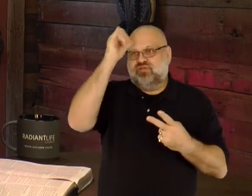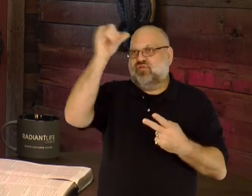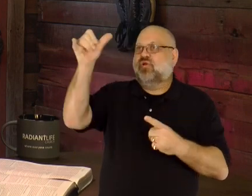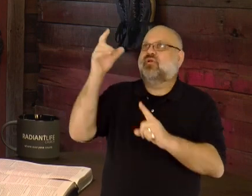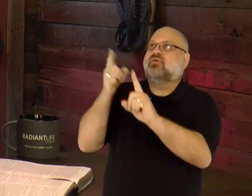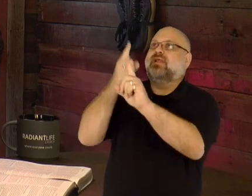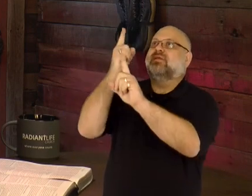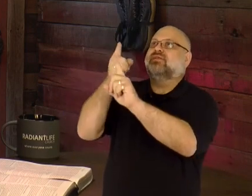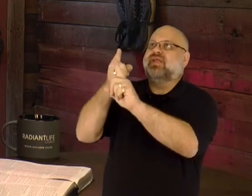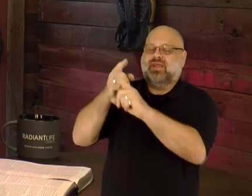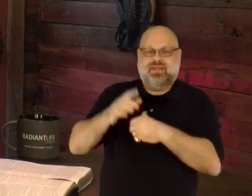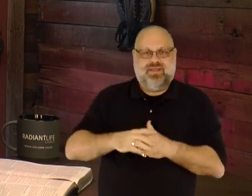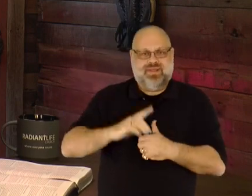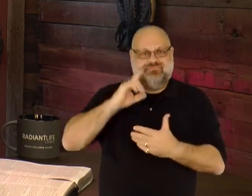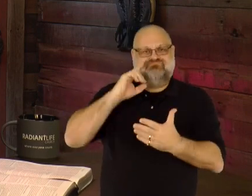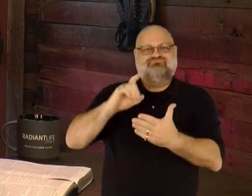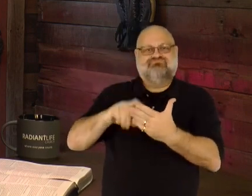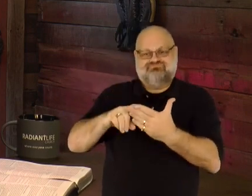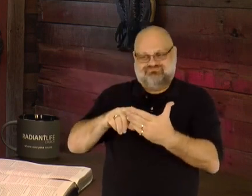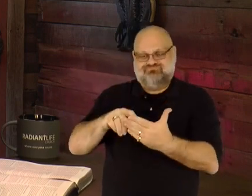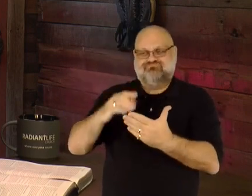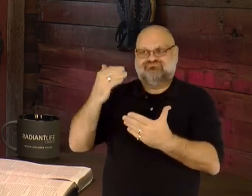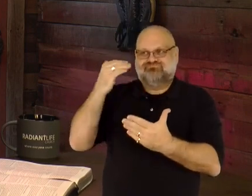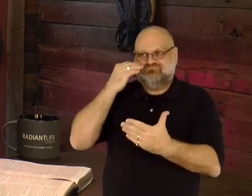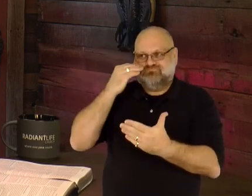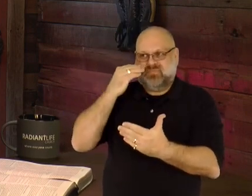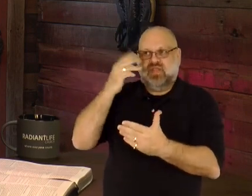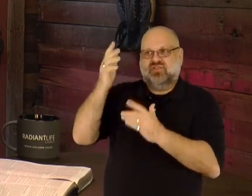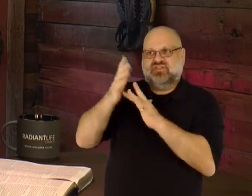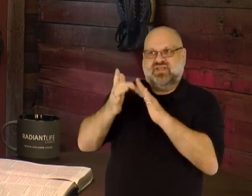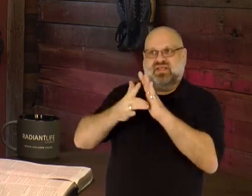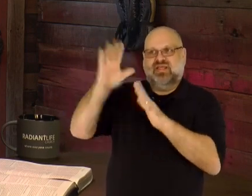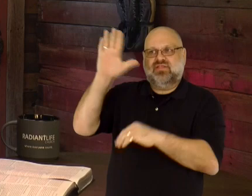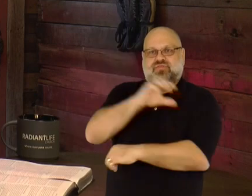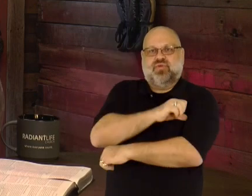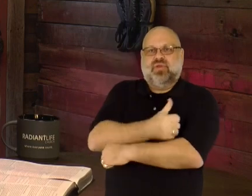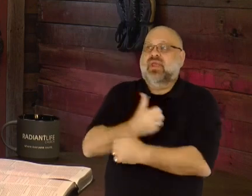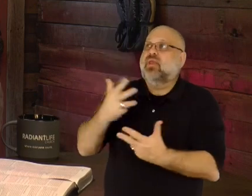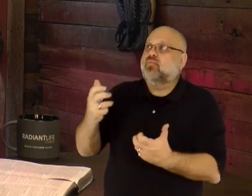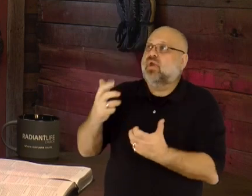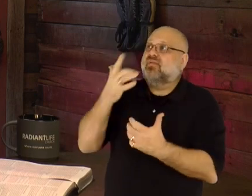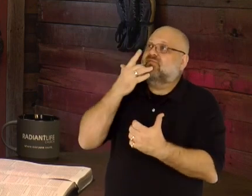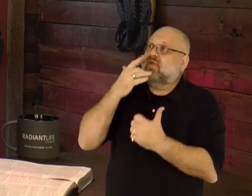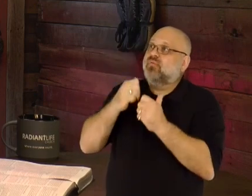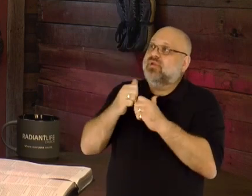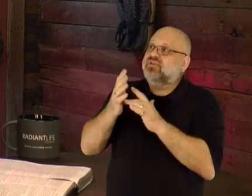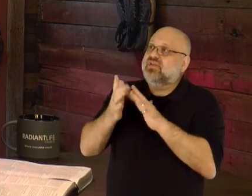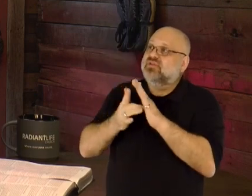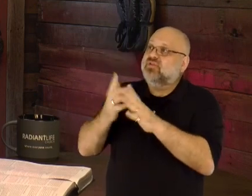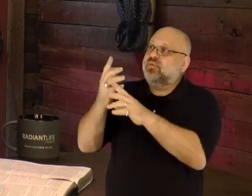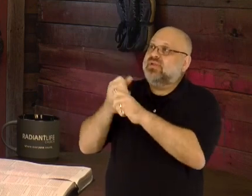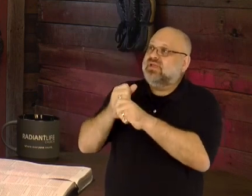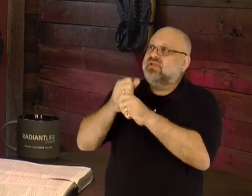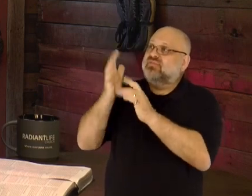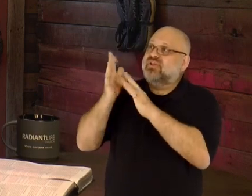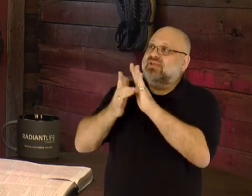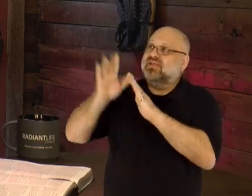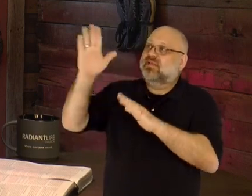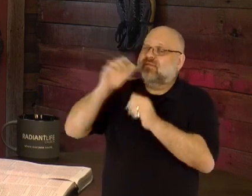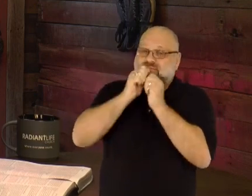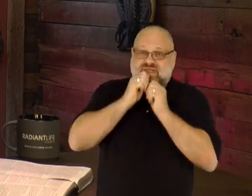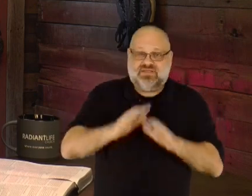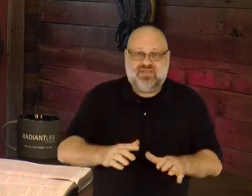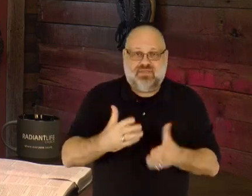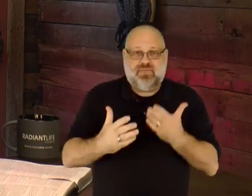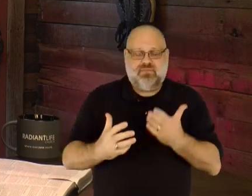destination. Recognizing the authority of Jesus, he wanted to curry favor with Jesus, to receive the blessing of Jesus, and perhaps